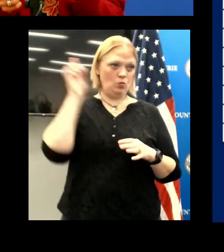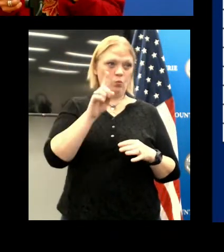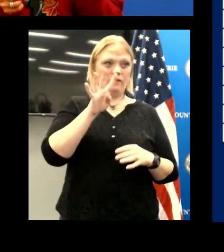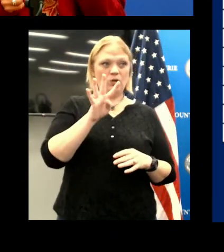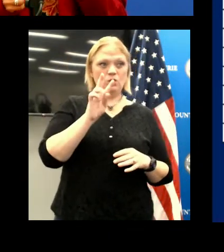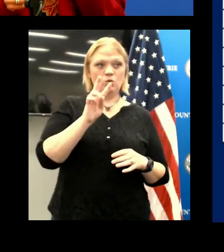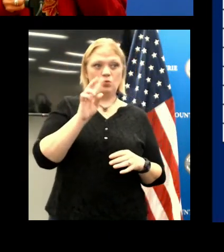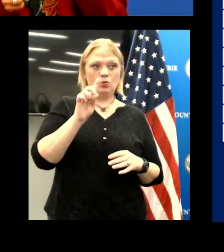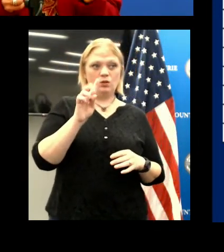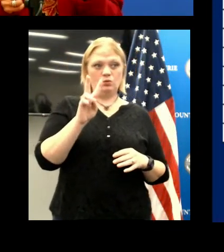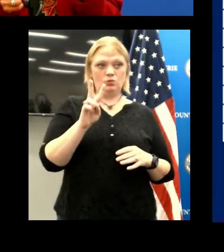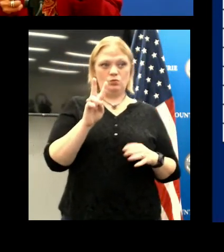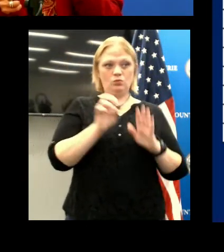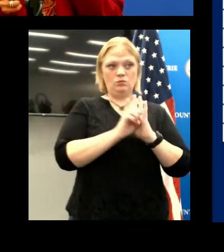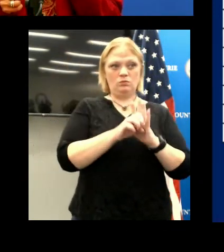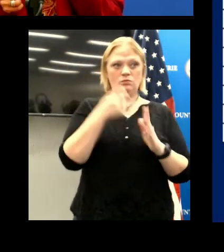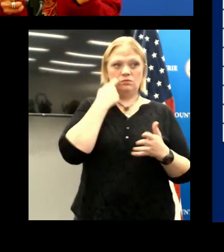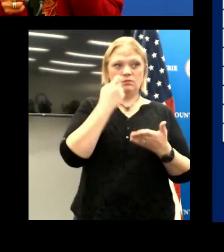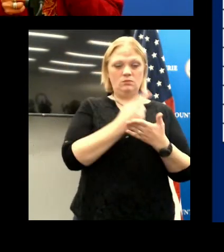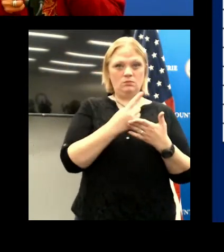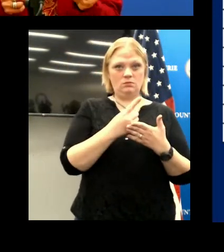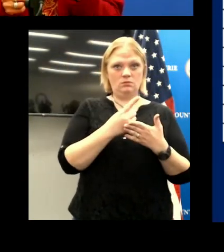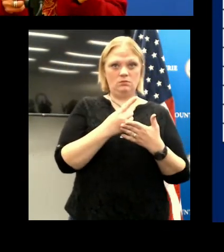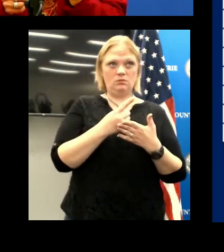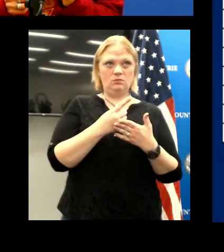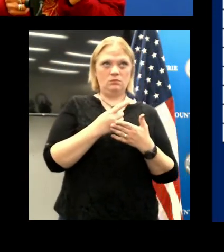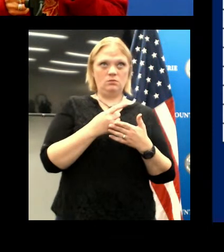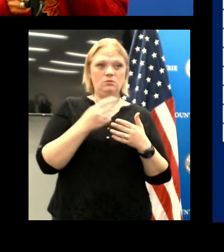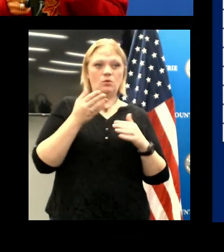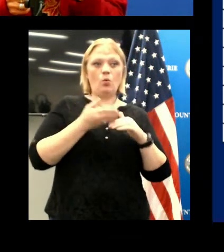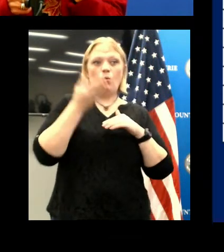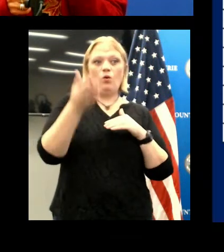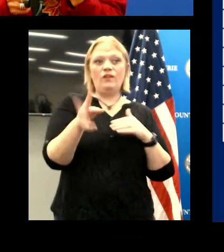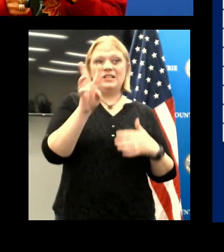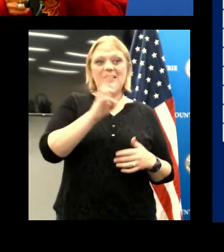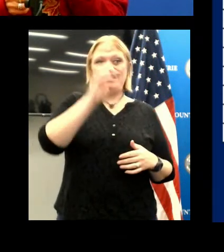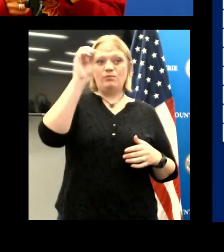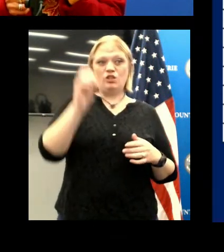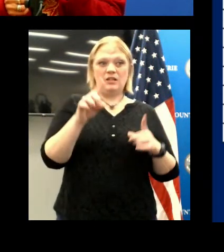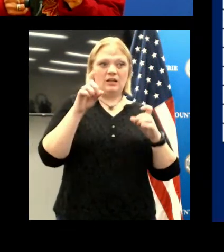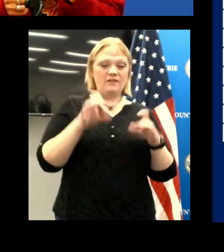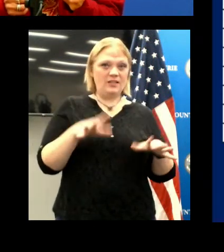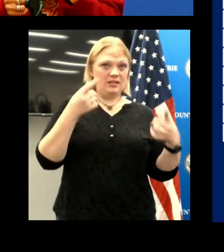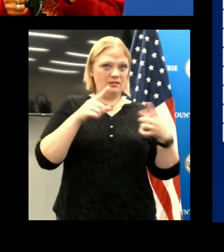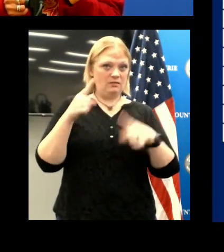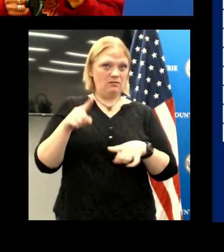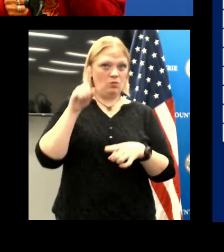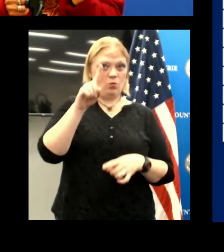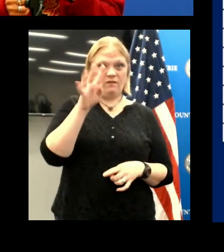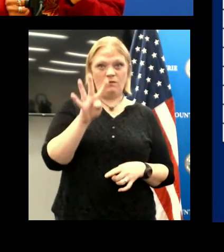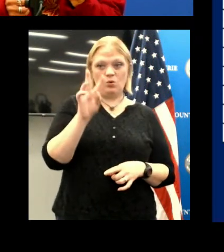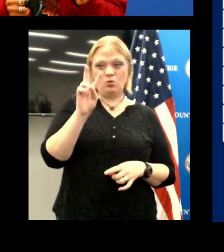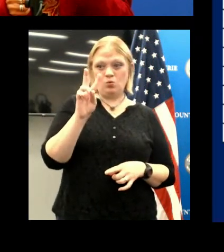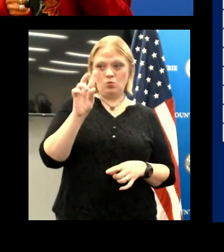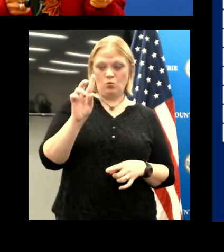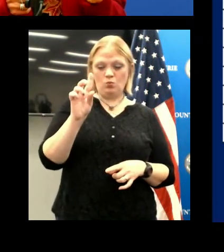for example. So this past week, it was over 6% of the tests done in the 14212 zip code were positive, where the week